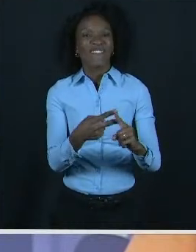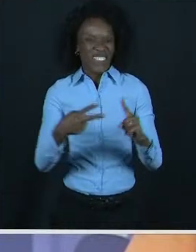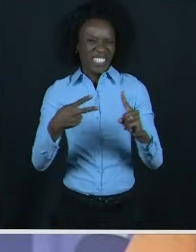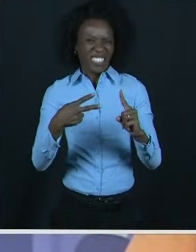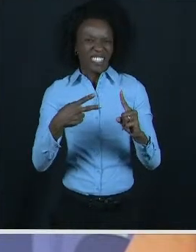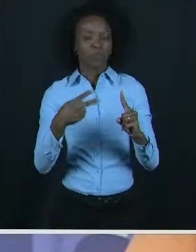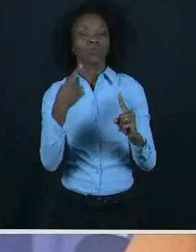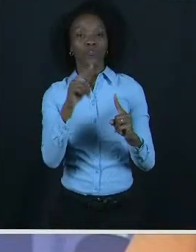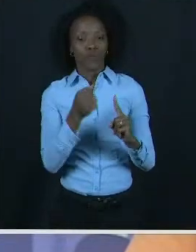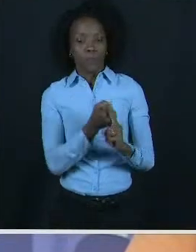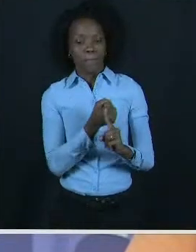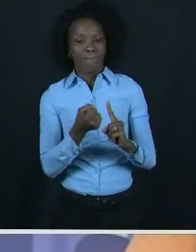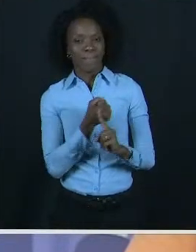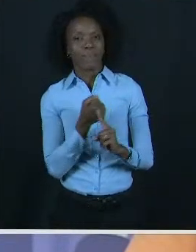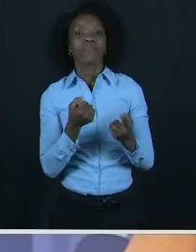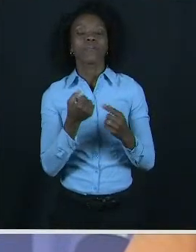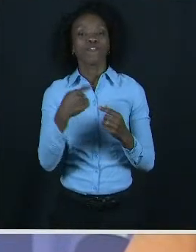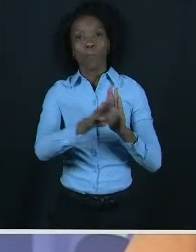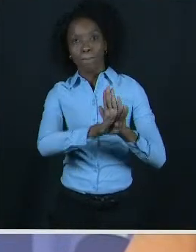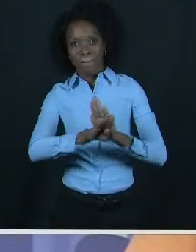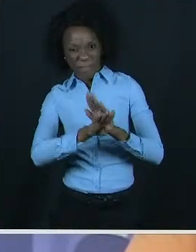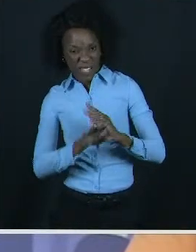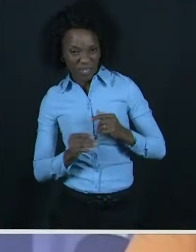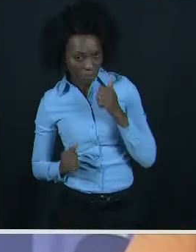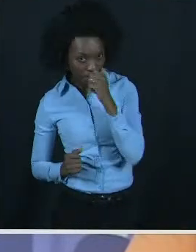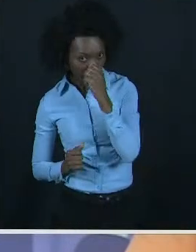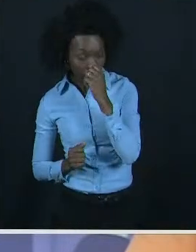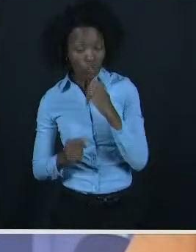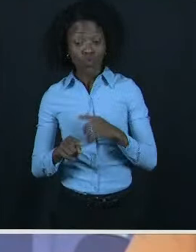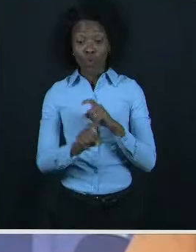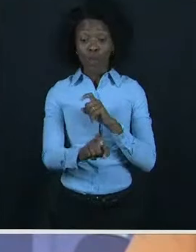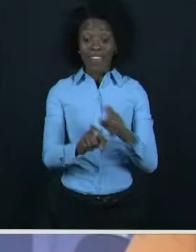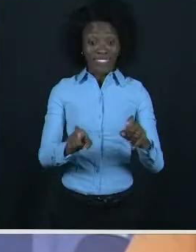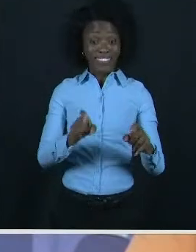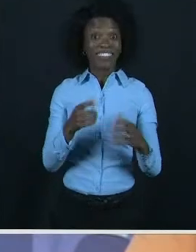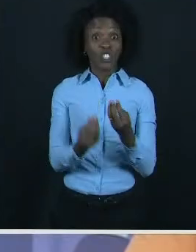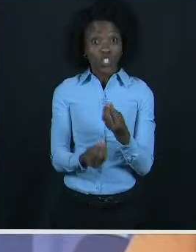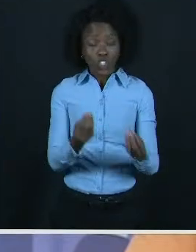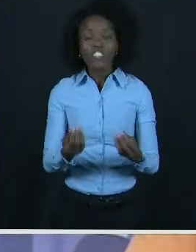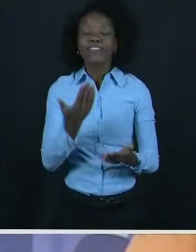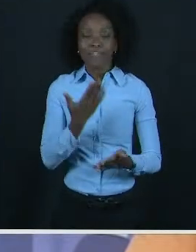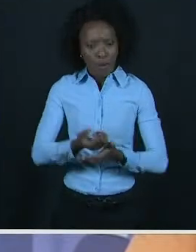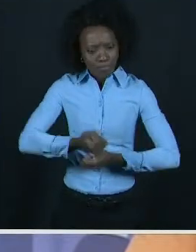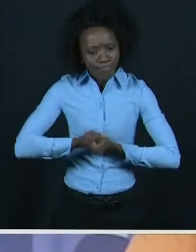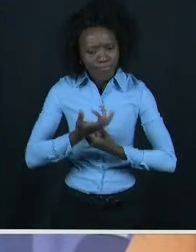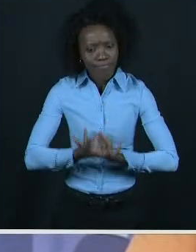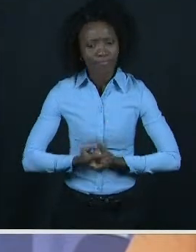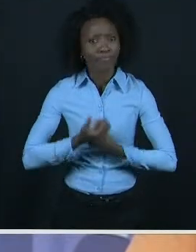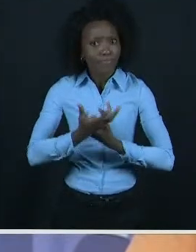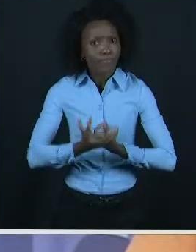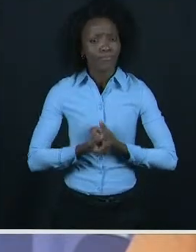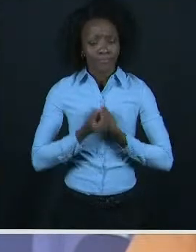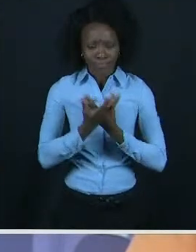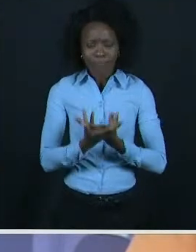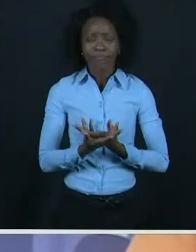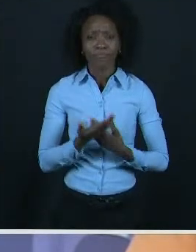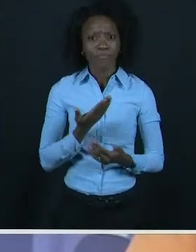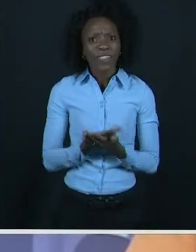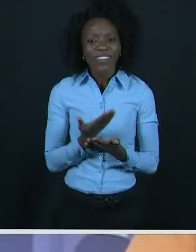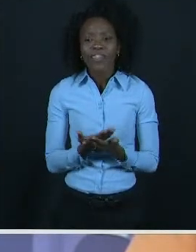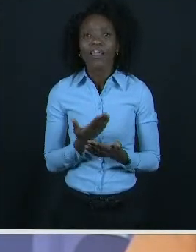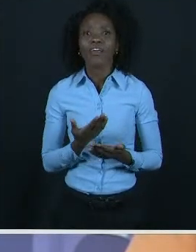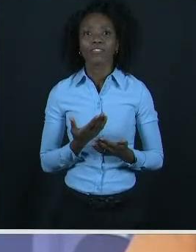victims of gender-based violence to be able to testify in